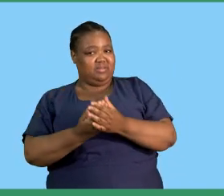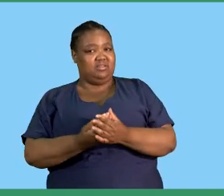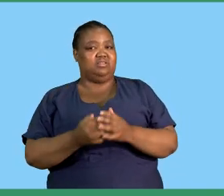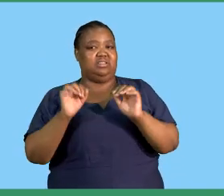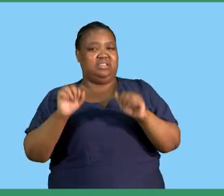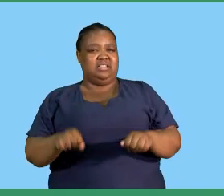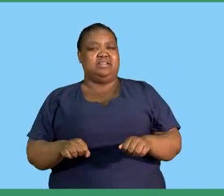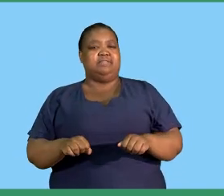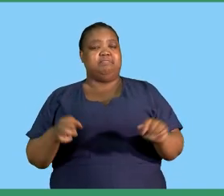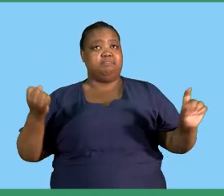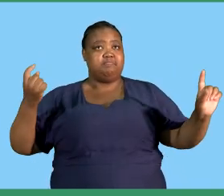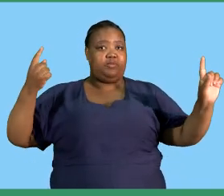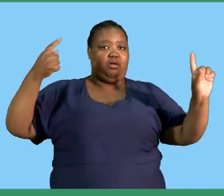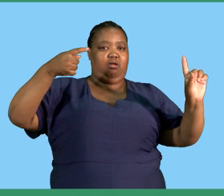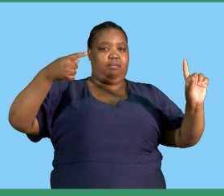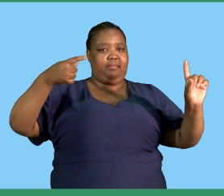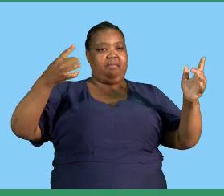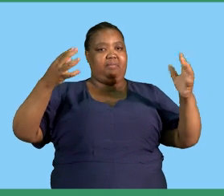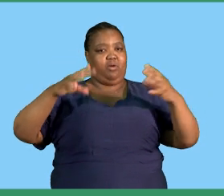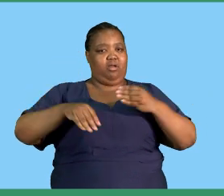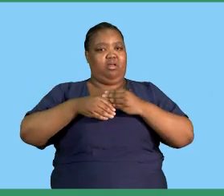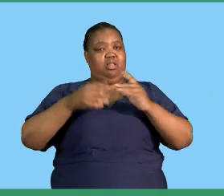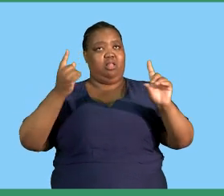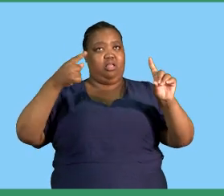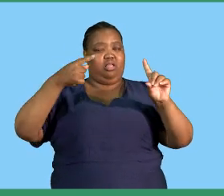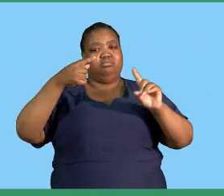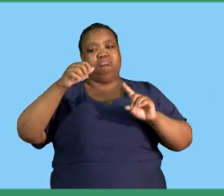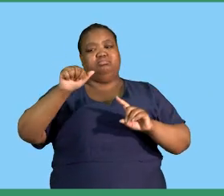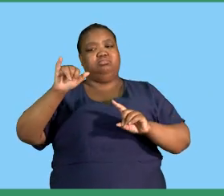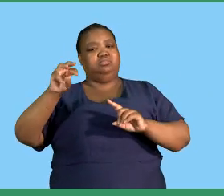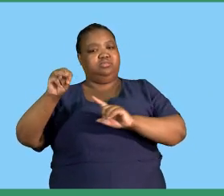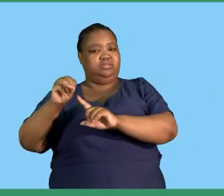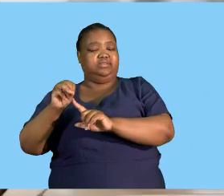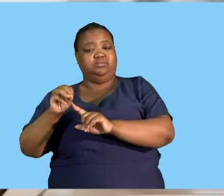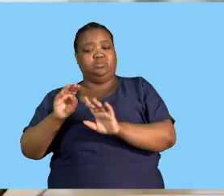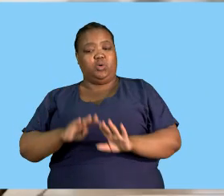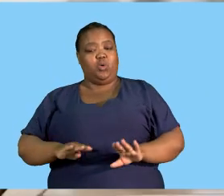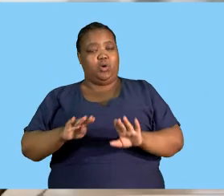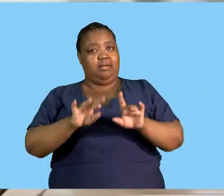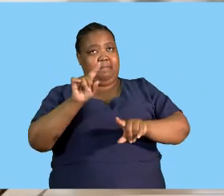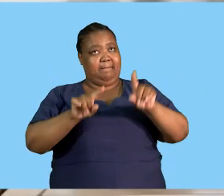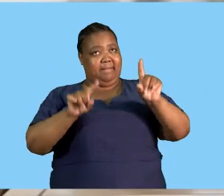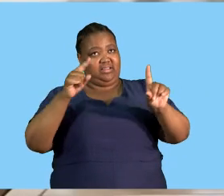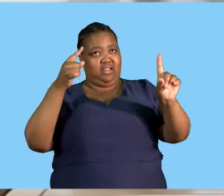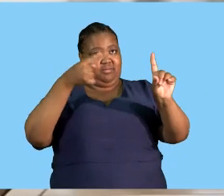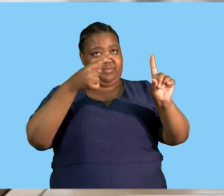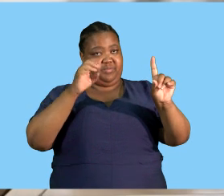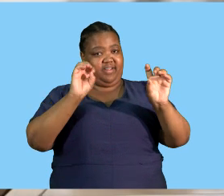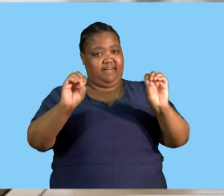or goals or aims. Don't forget, we spoke about the goals or the objectives or the aims of each and every